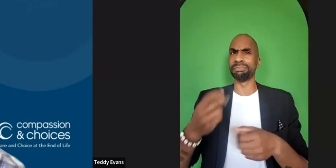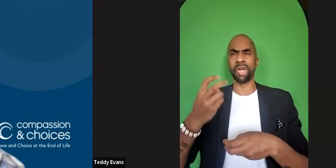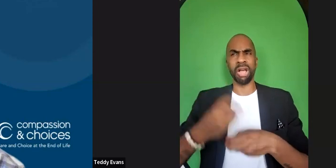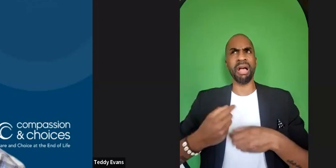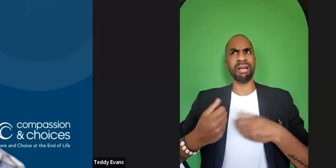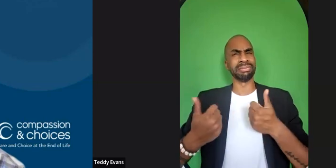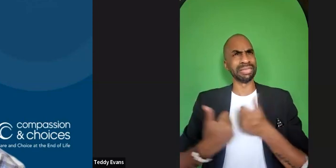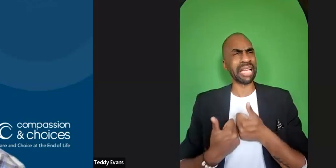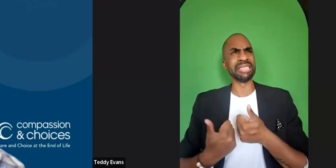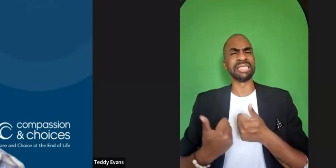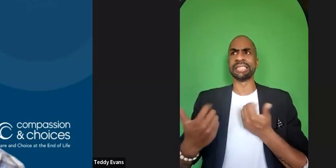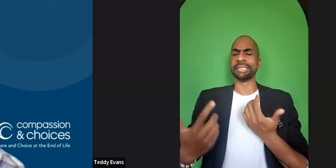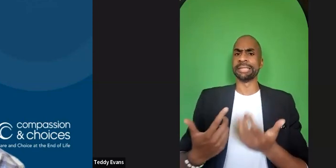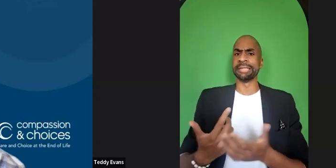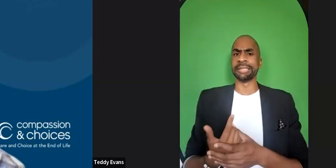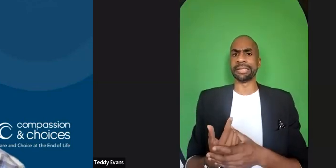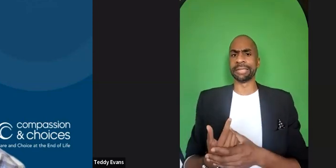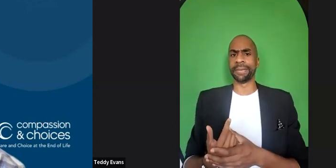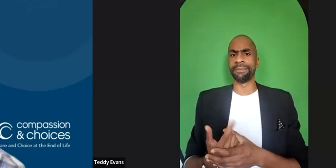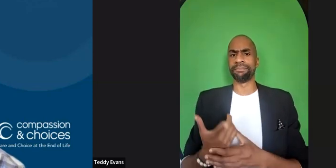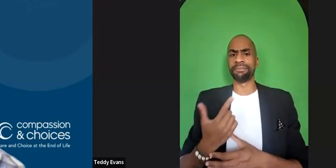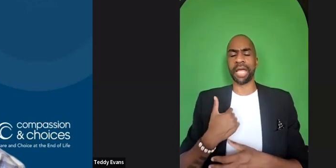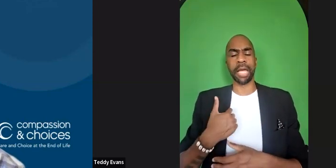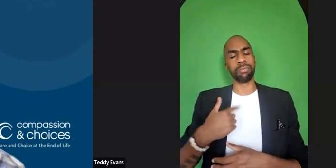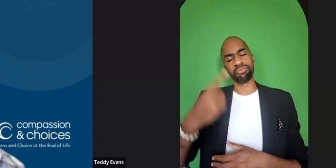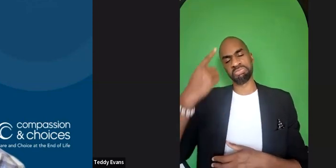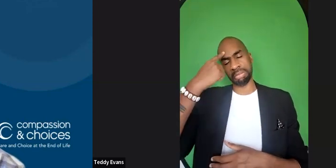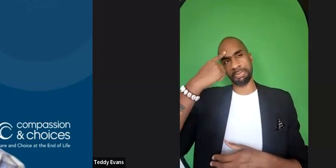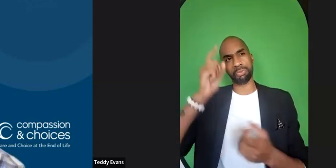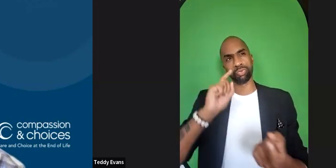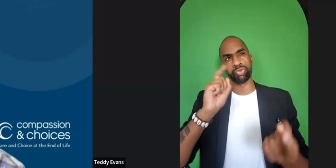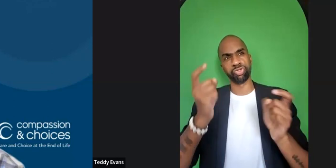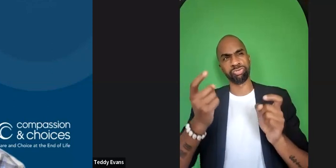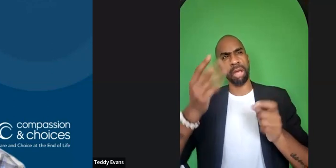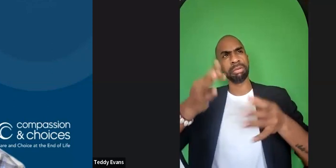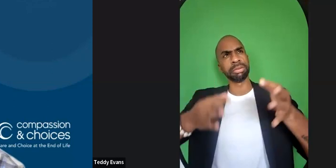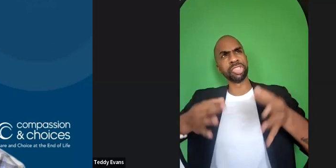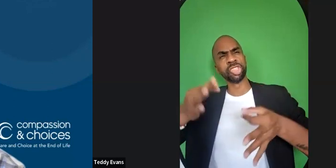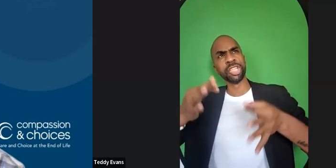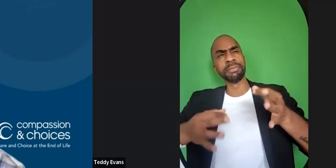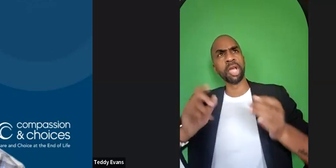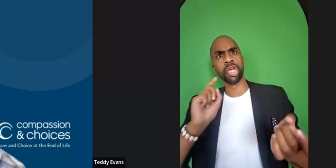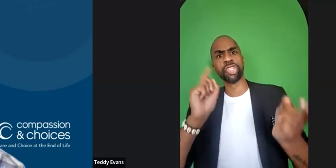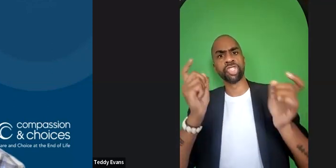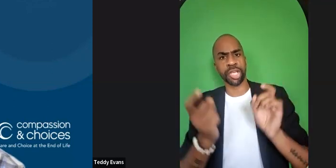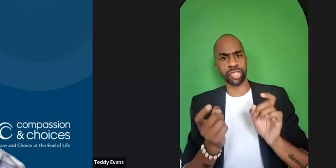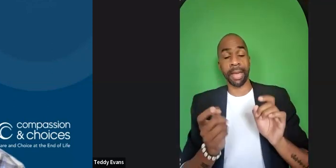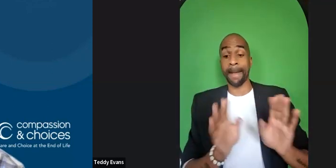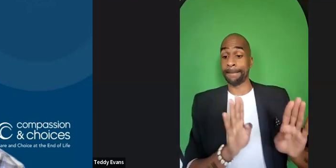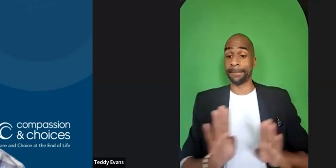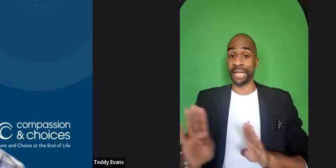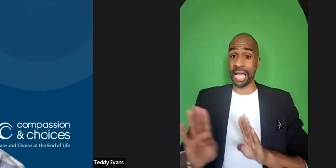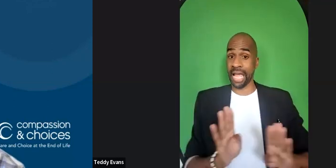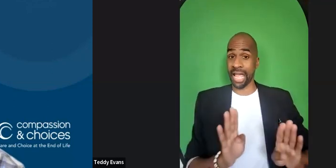of a change in people's judgment, and it can sometimes, and behavior, and it can sometimes